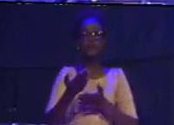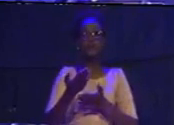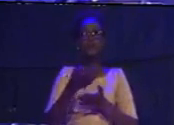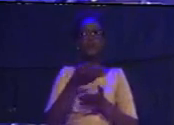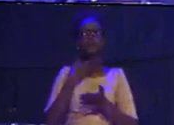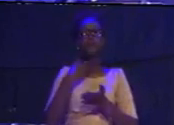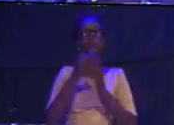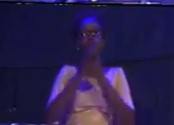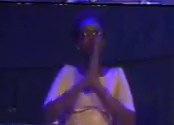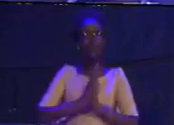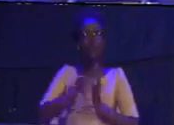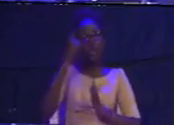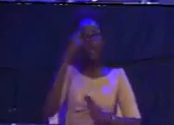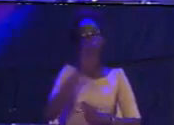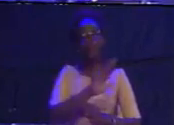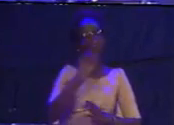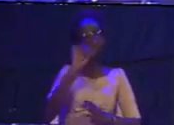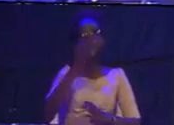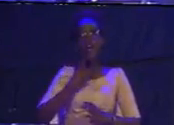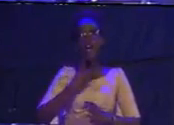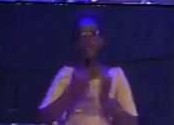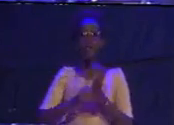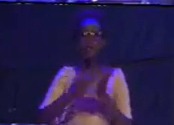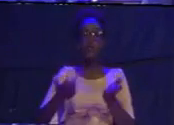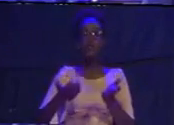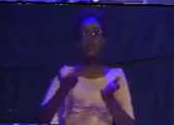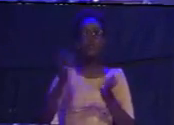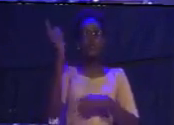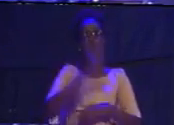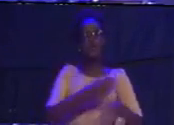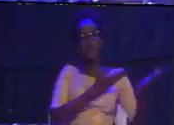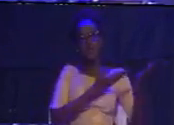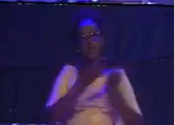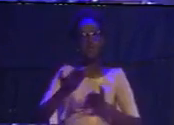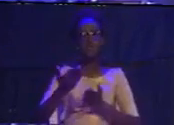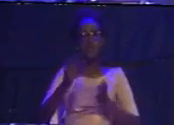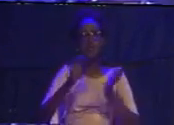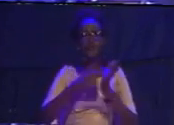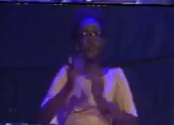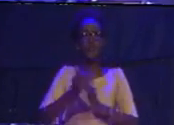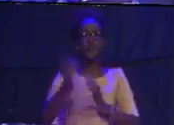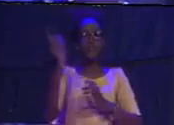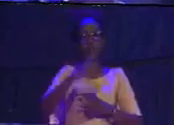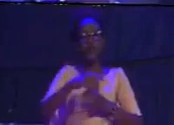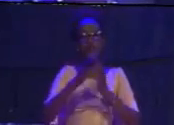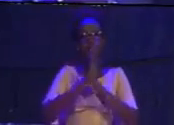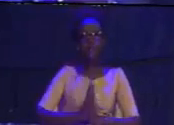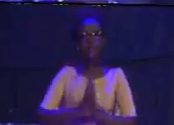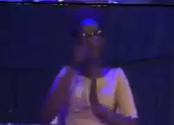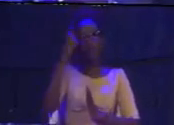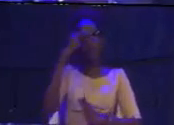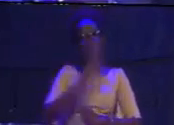now. If you want to be prayed for, you have a desire. If you have a desire to receive Jesus, come here